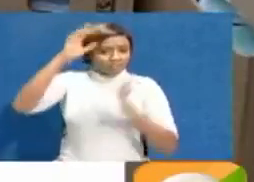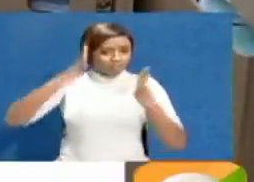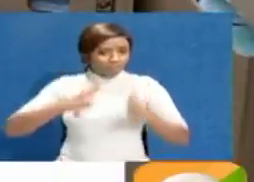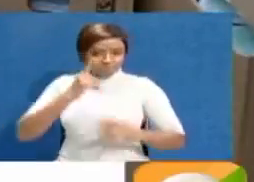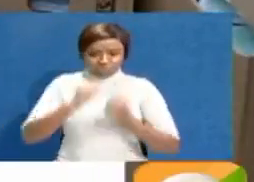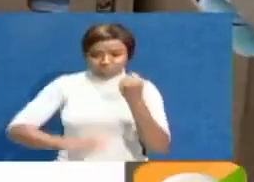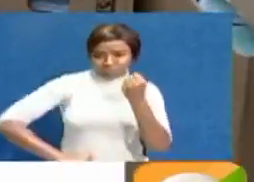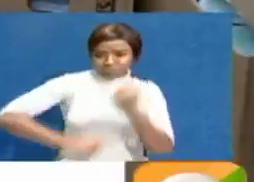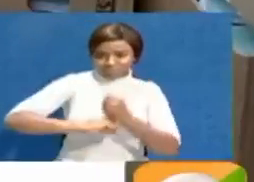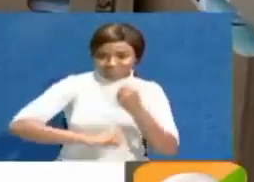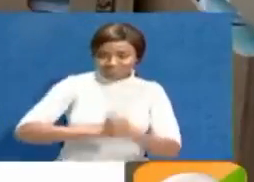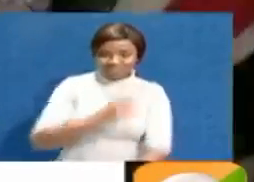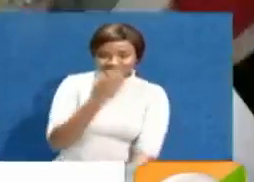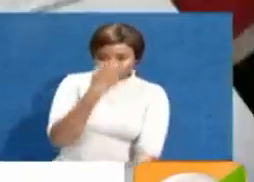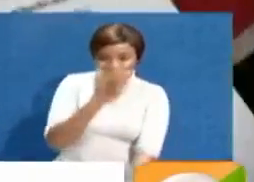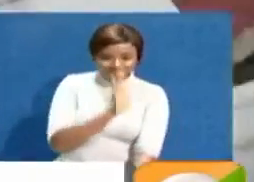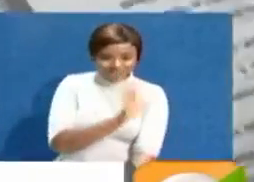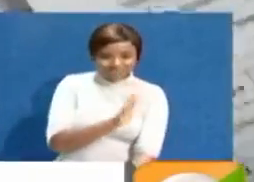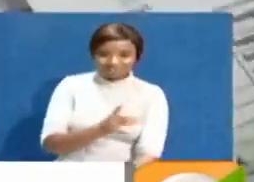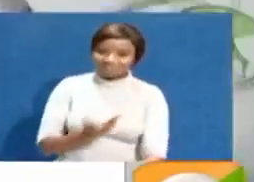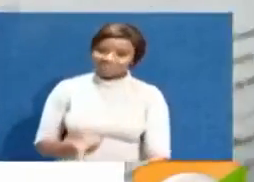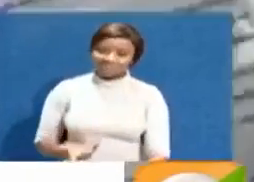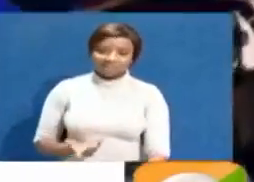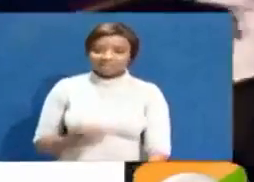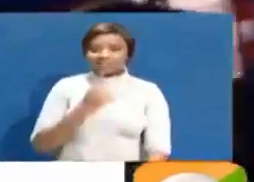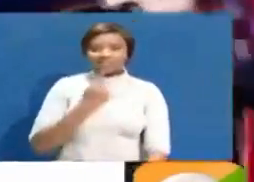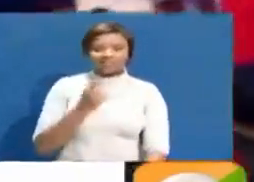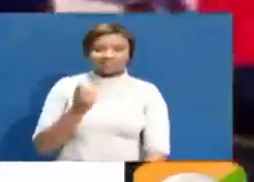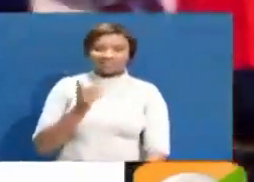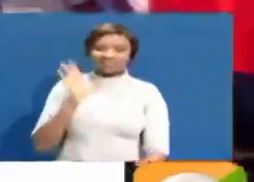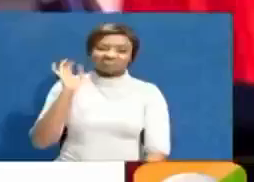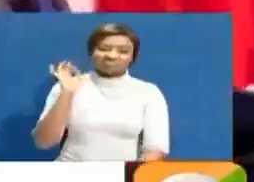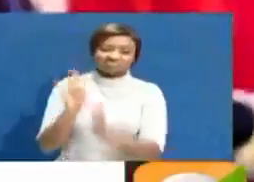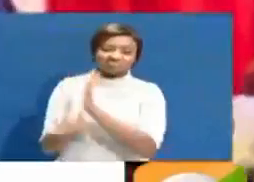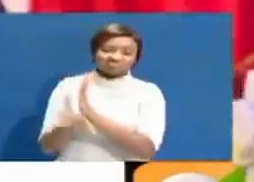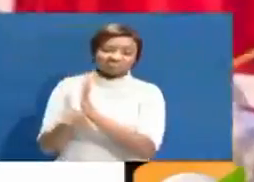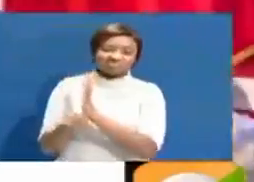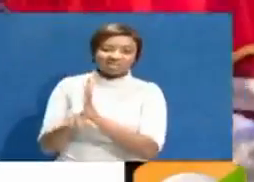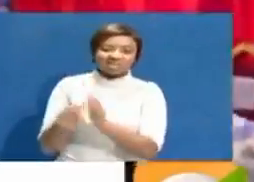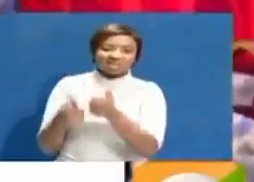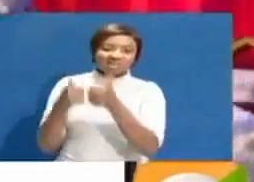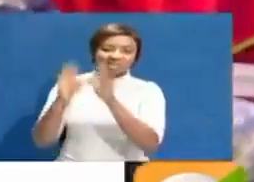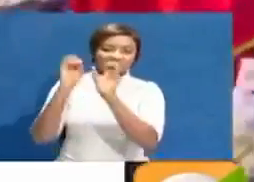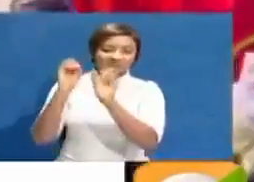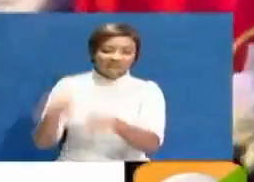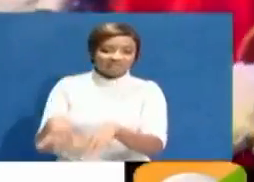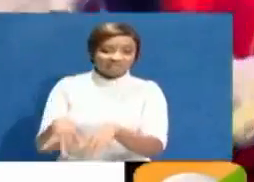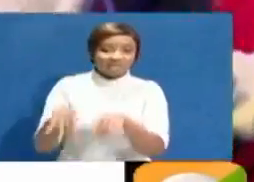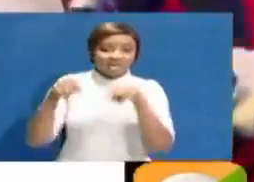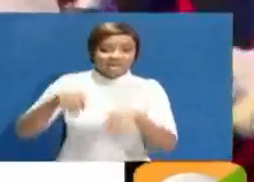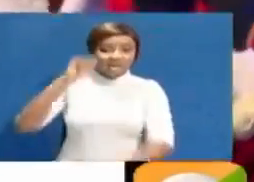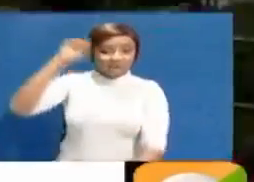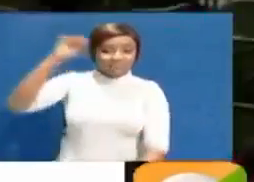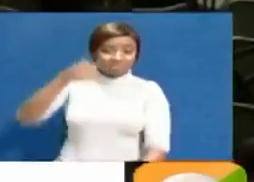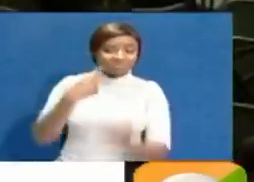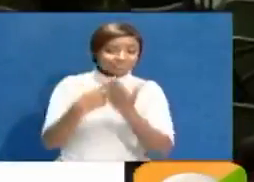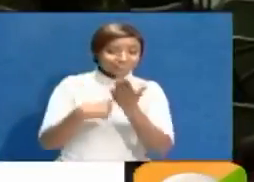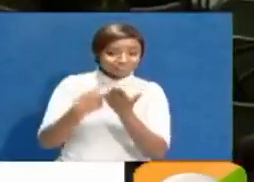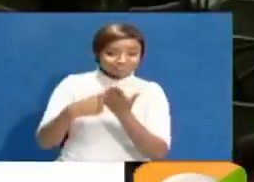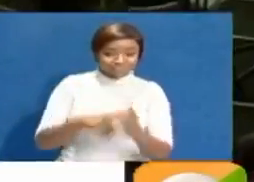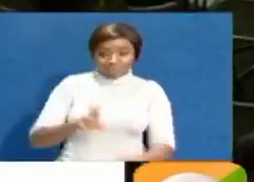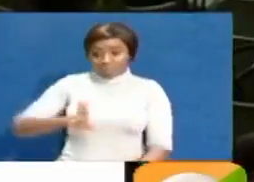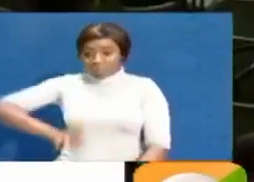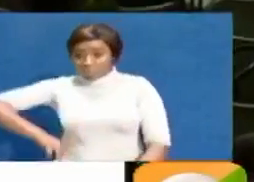Deputy President William Ruto pouring water on the initiative and criticizing the current political dalliance between the president